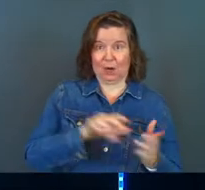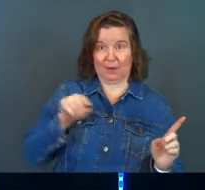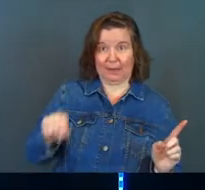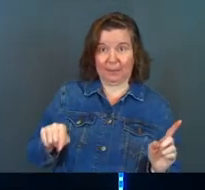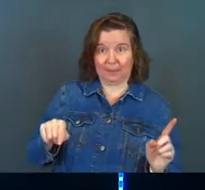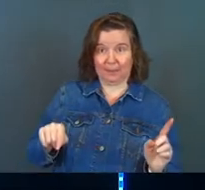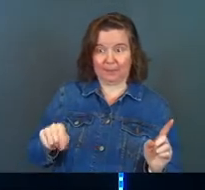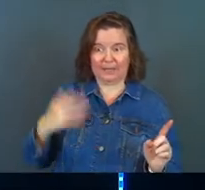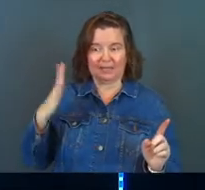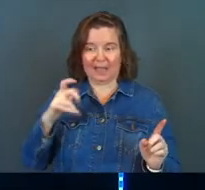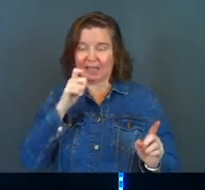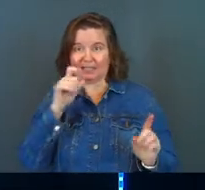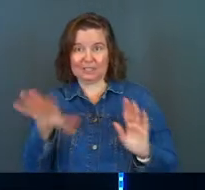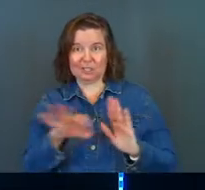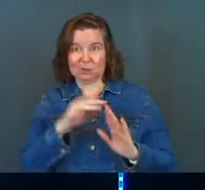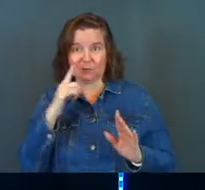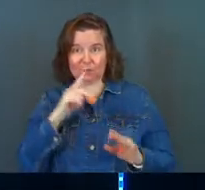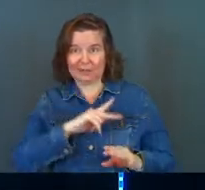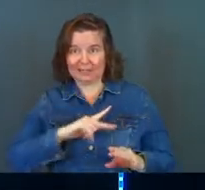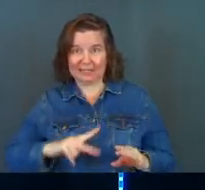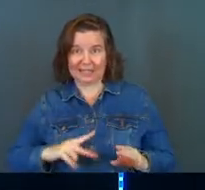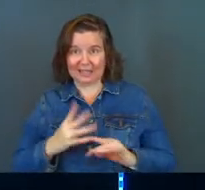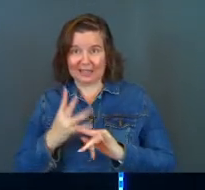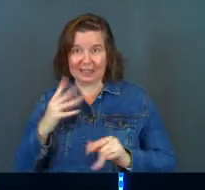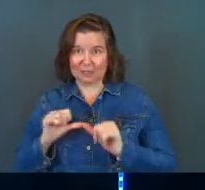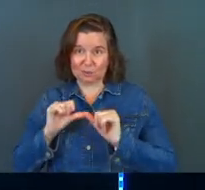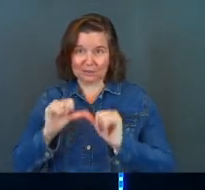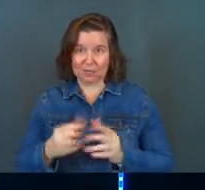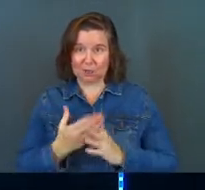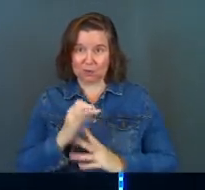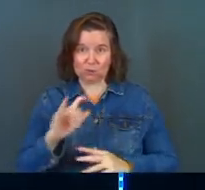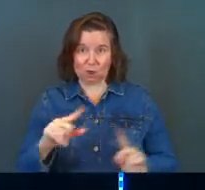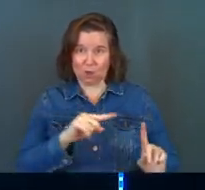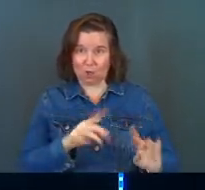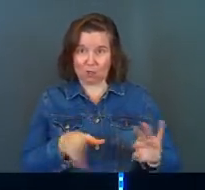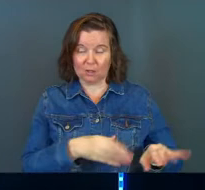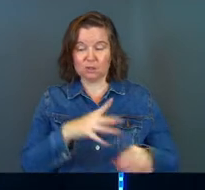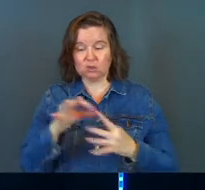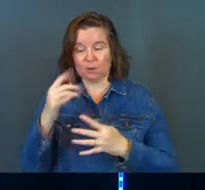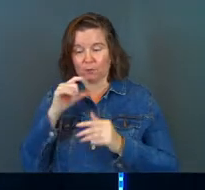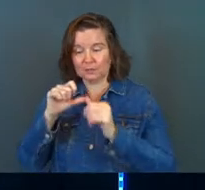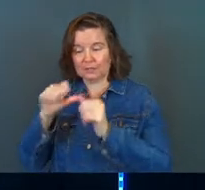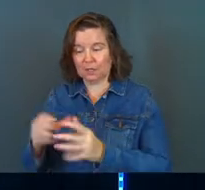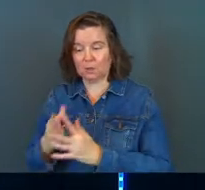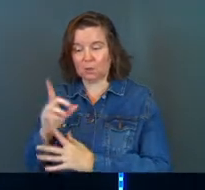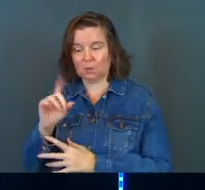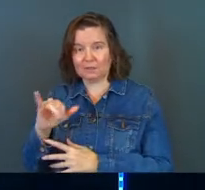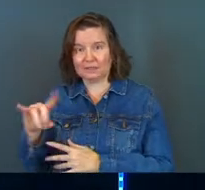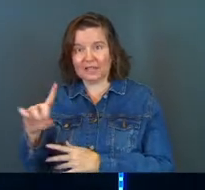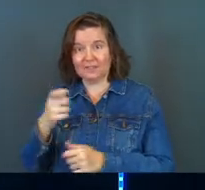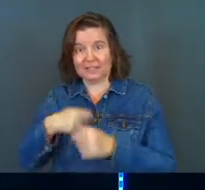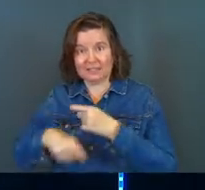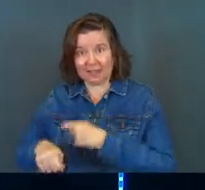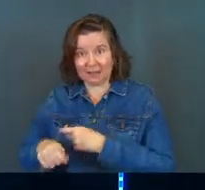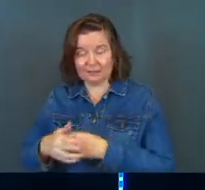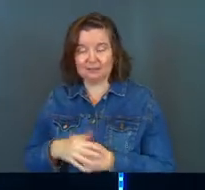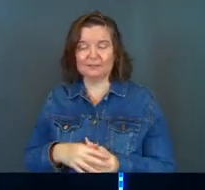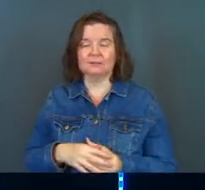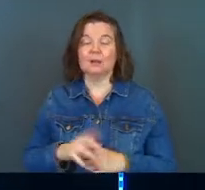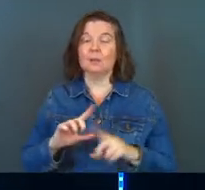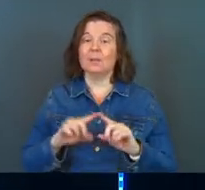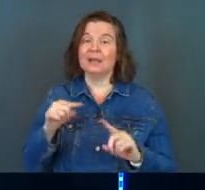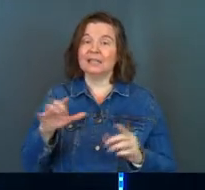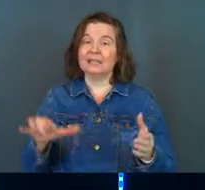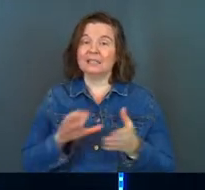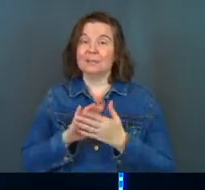him. God did not choose for the kingly line to continue through Saul, chose for it to continue through David instead.